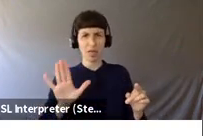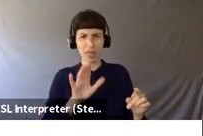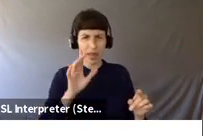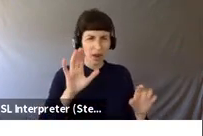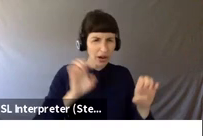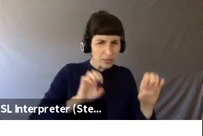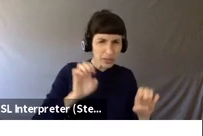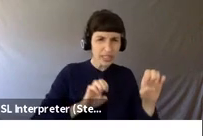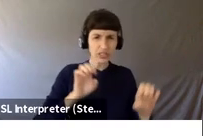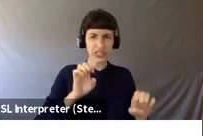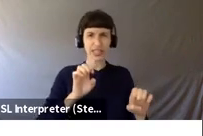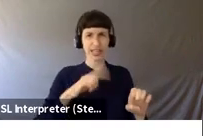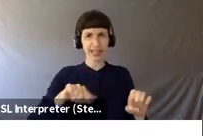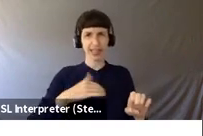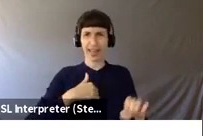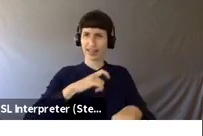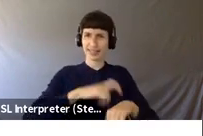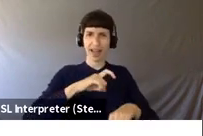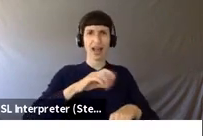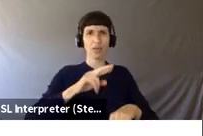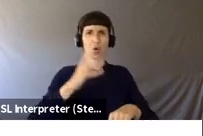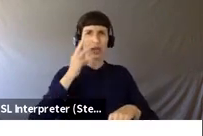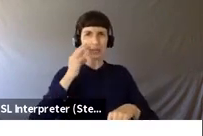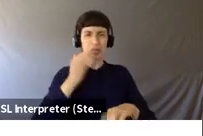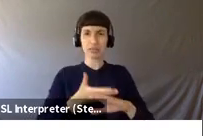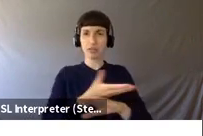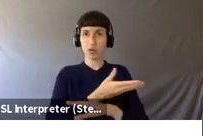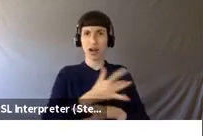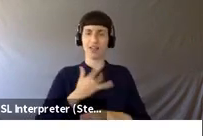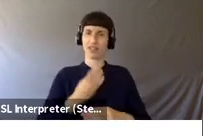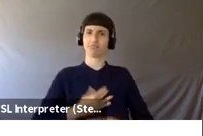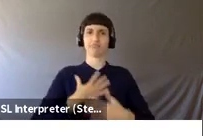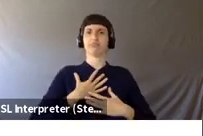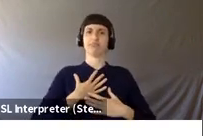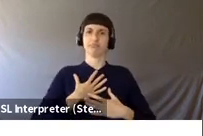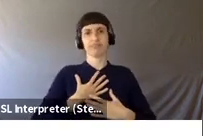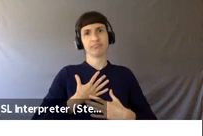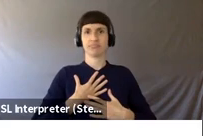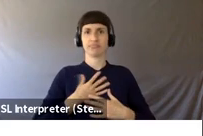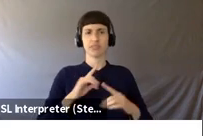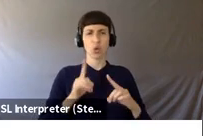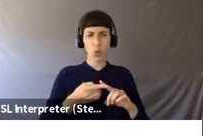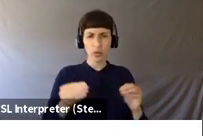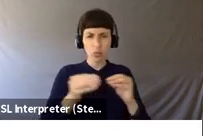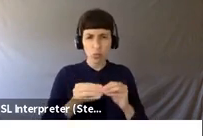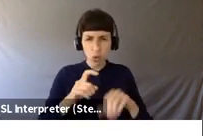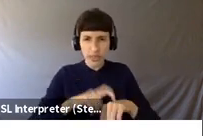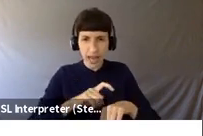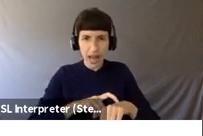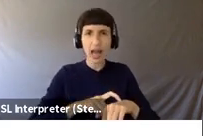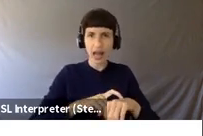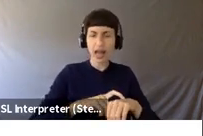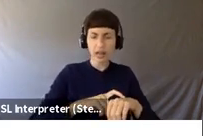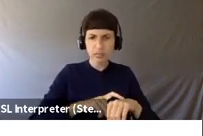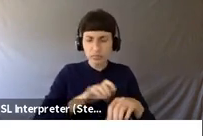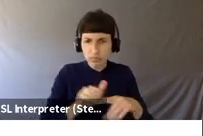had like the time or the experience previously. And it's encouraging to me to know that when I put more time into it, I can not only just dabble a little, but I